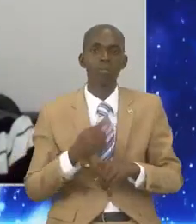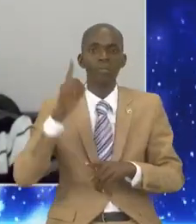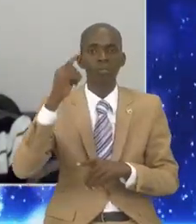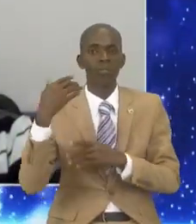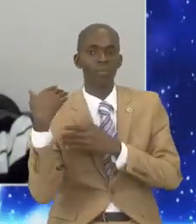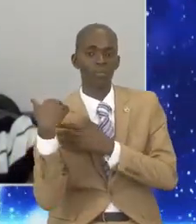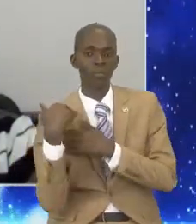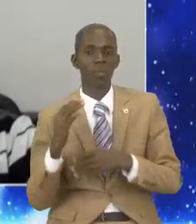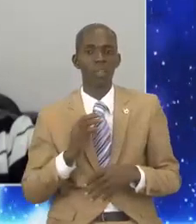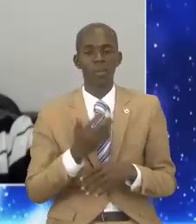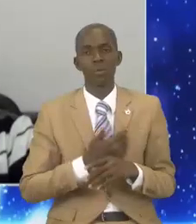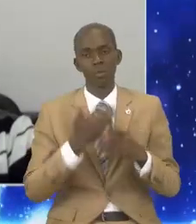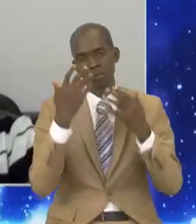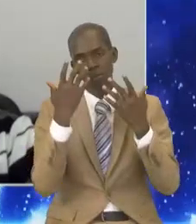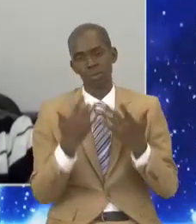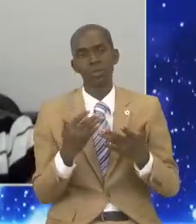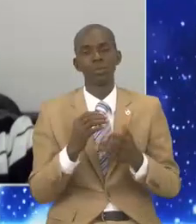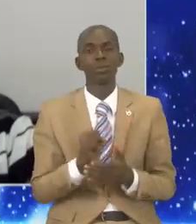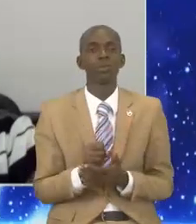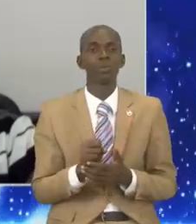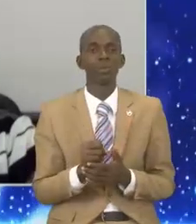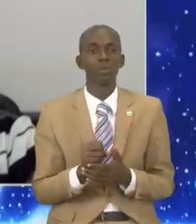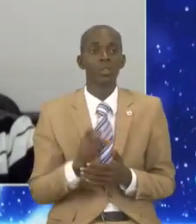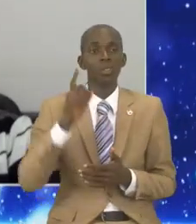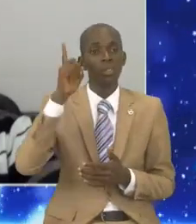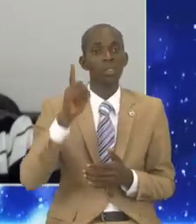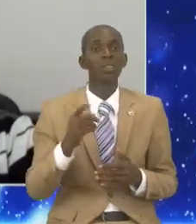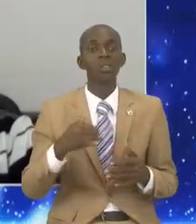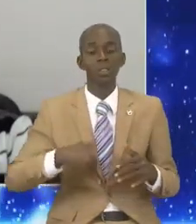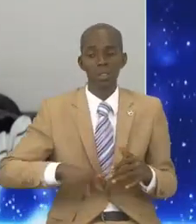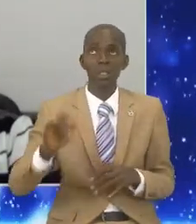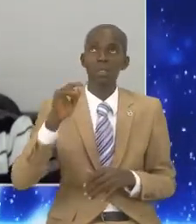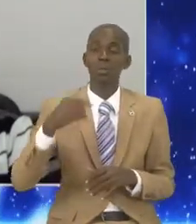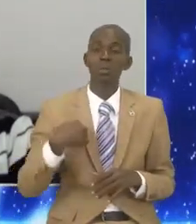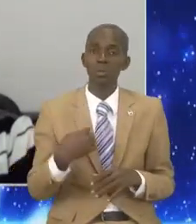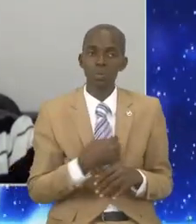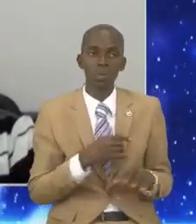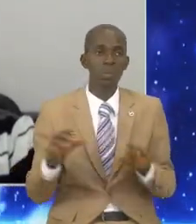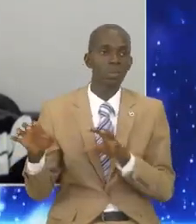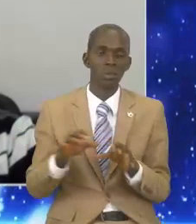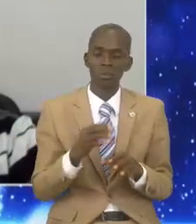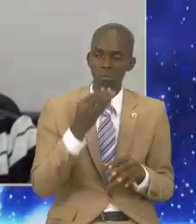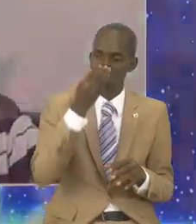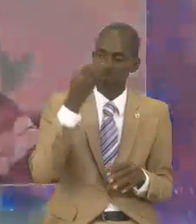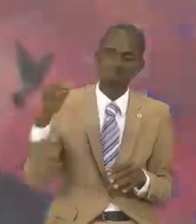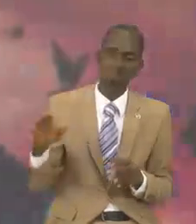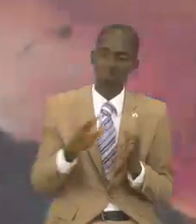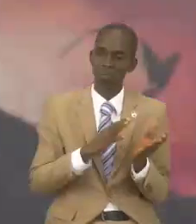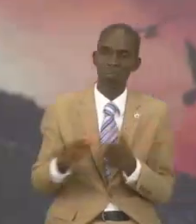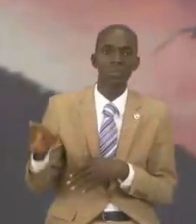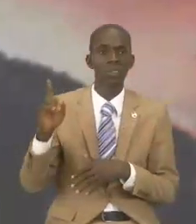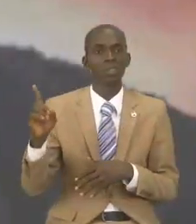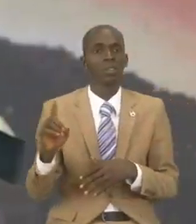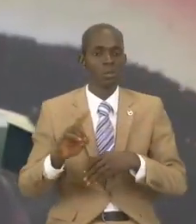For us, he did it. Yet we did esteem him stricken, smitten